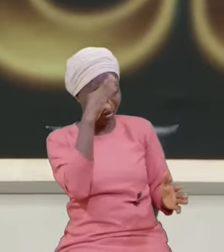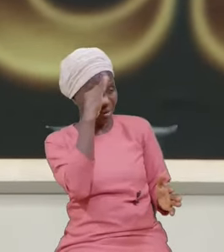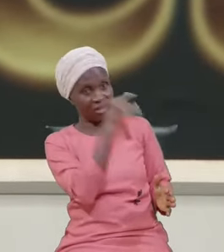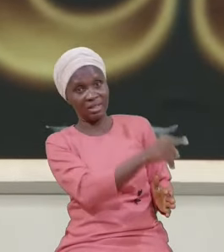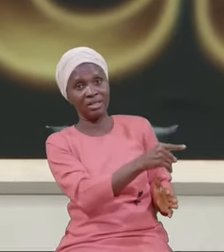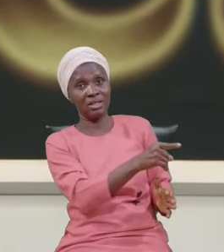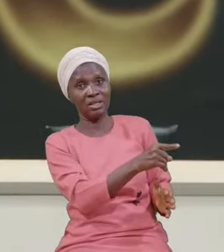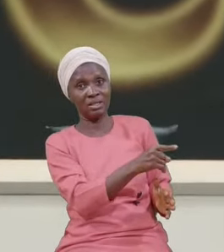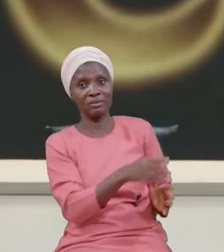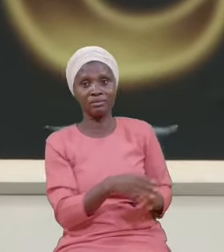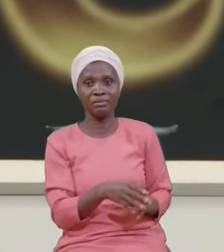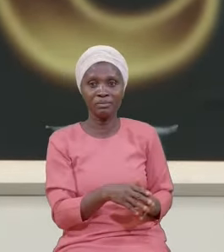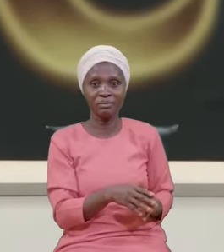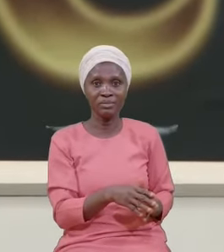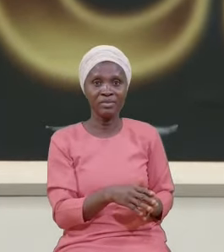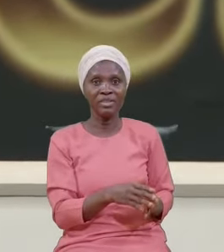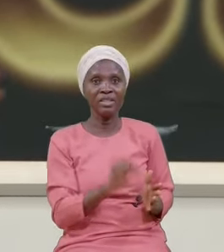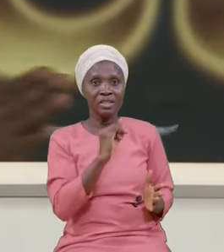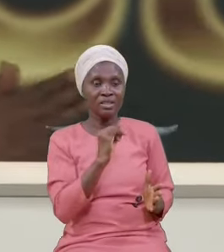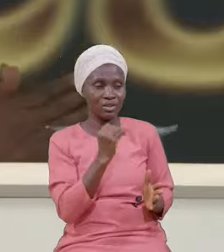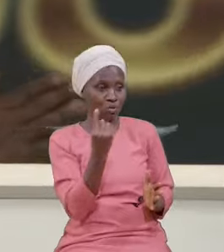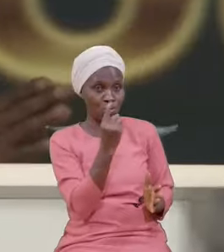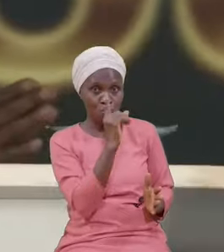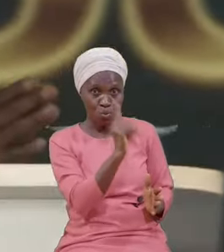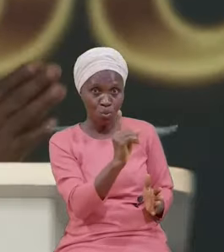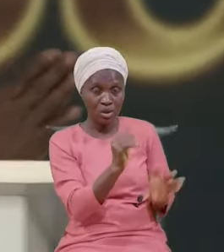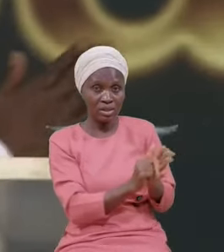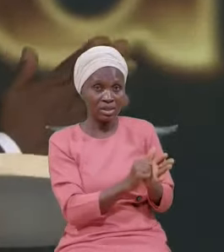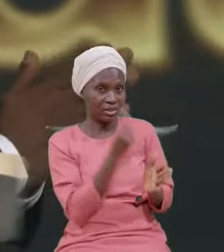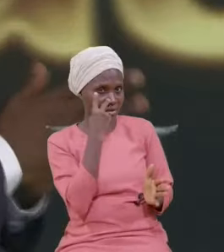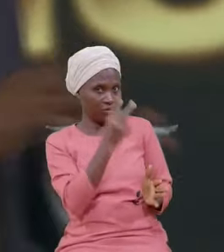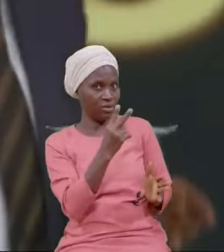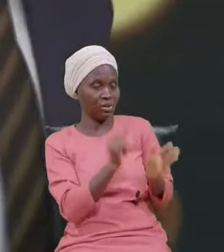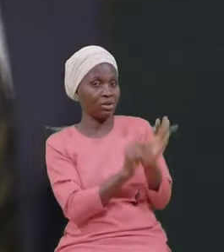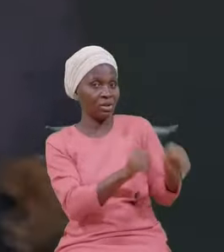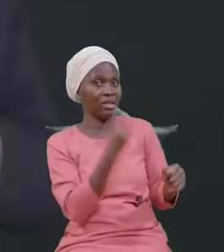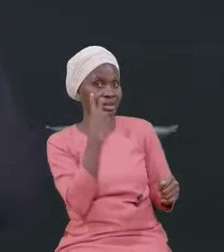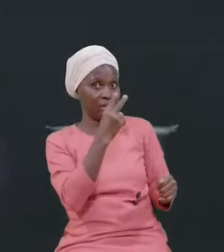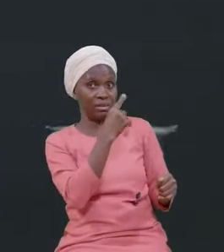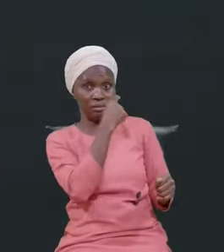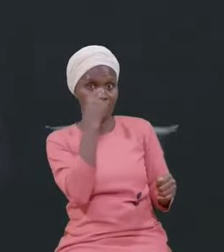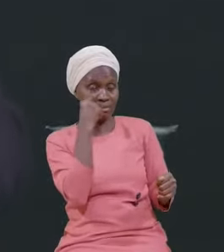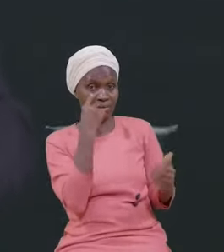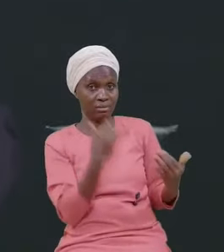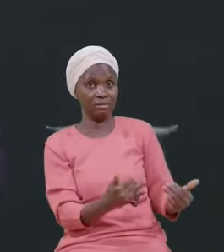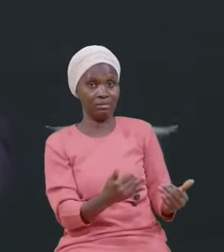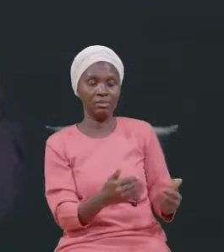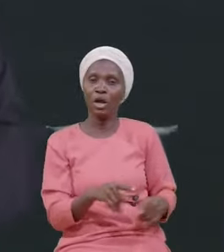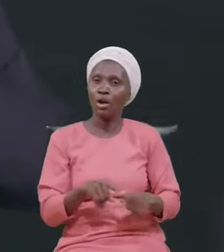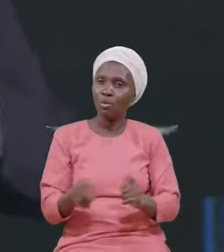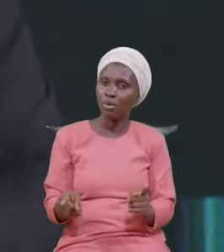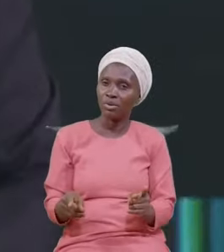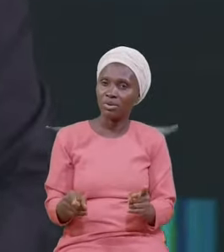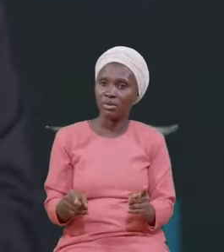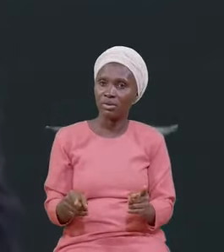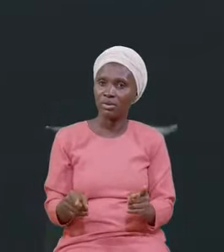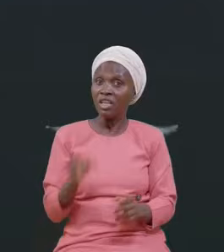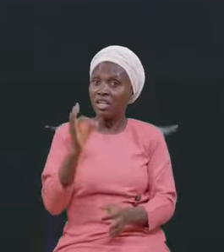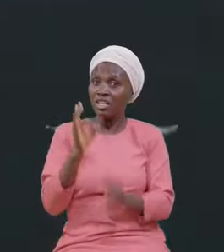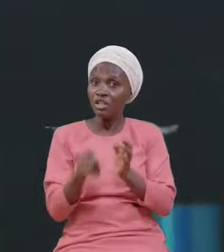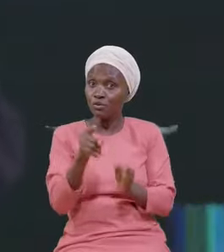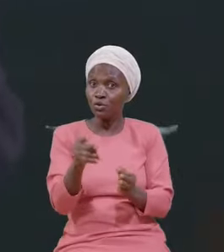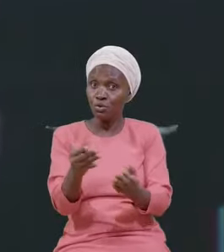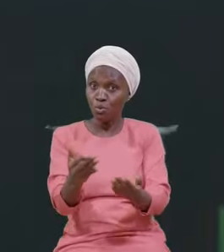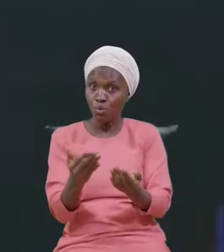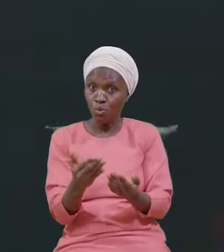one visible to you but if you're going to do the impossible which you will